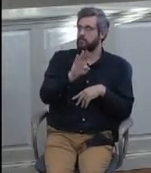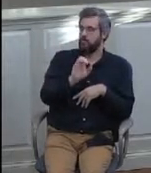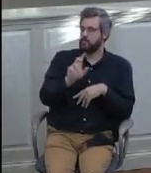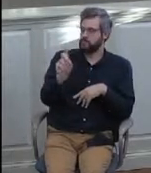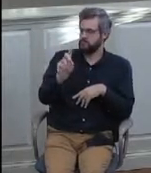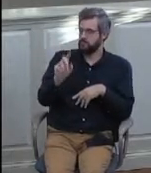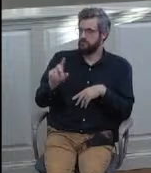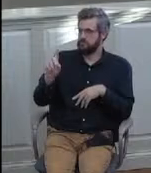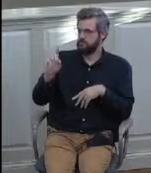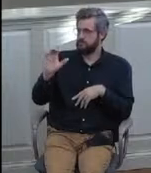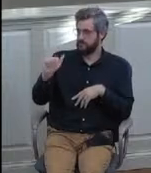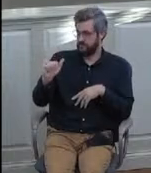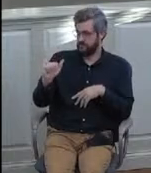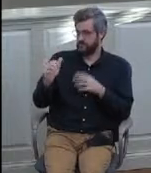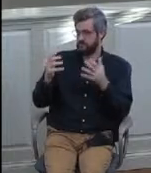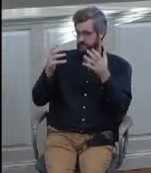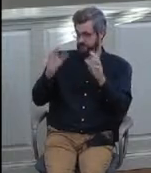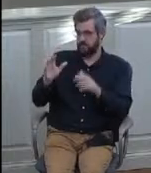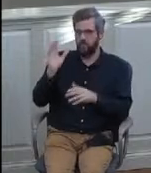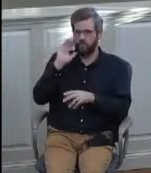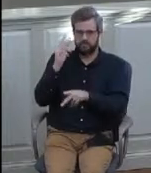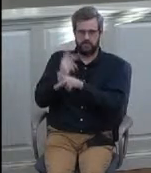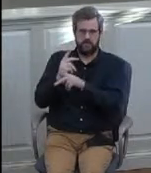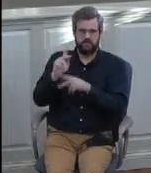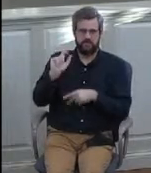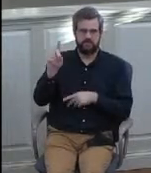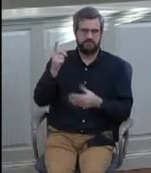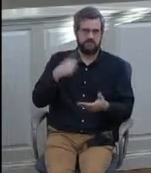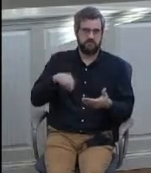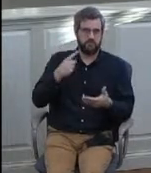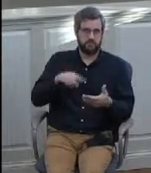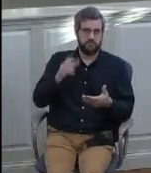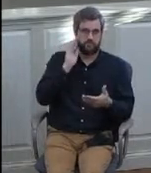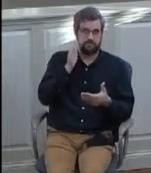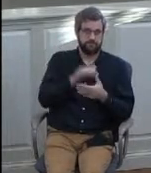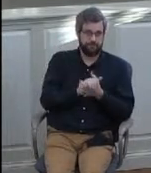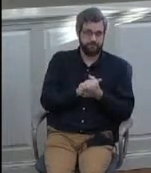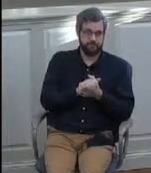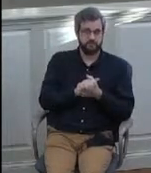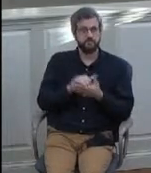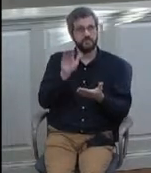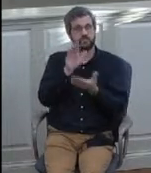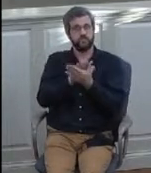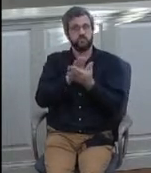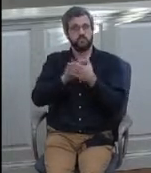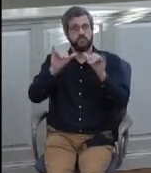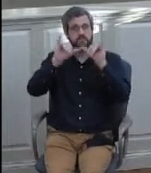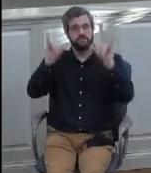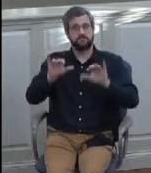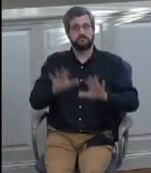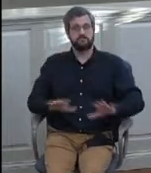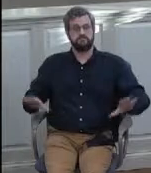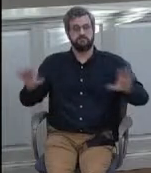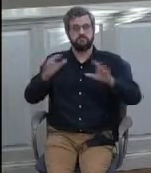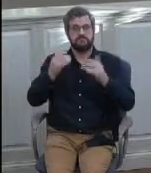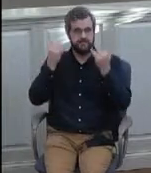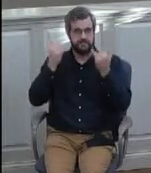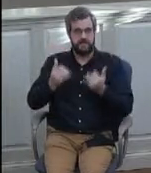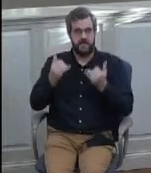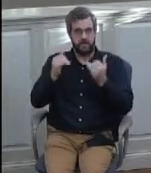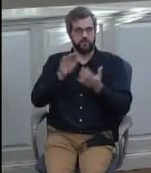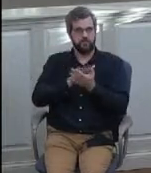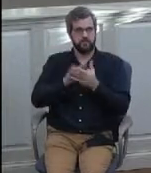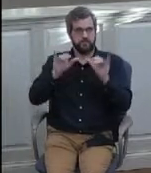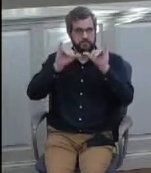Boyle, Danville, and DCA, and then we'll finish off KSD about a week following that. So for the school system, they're now at that point